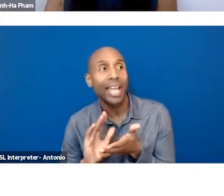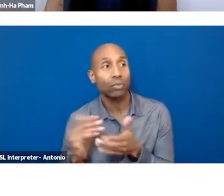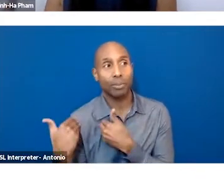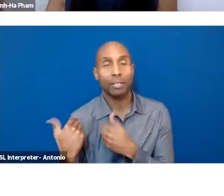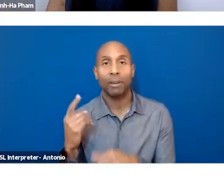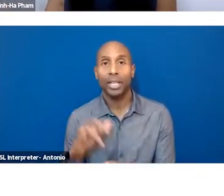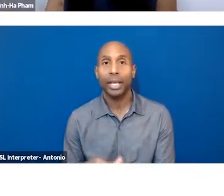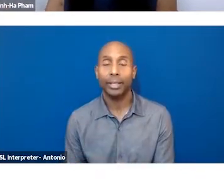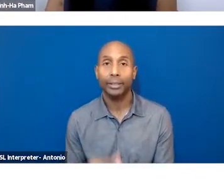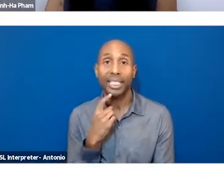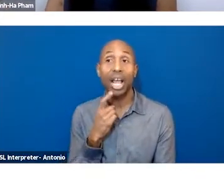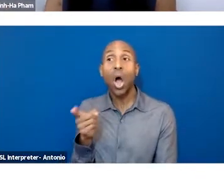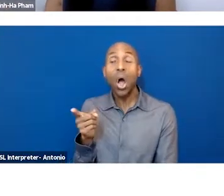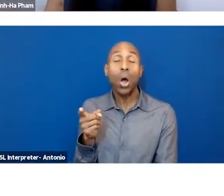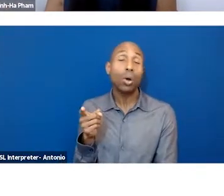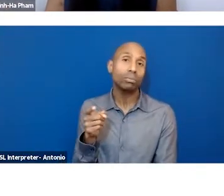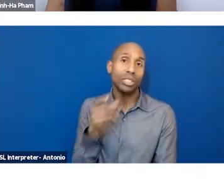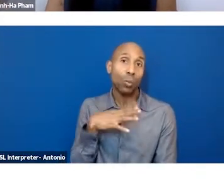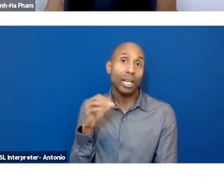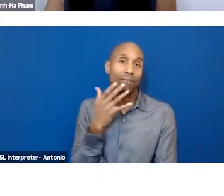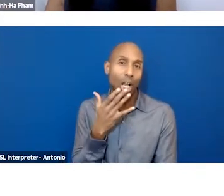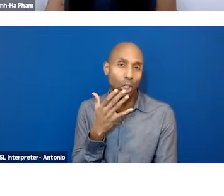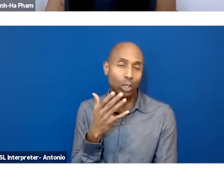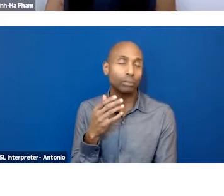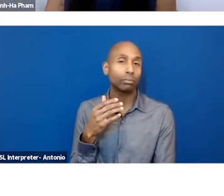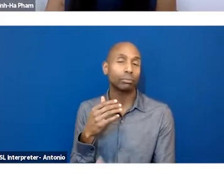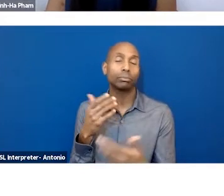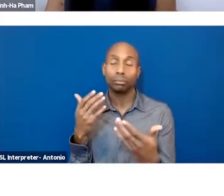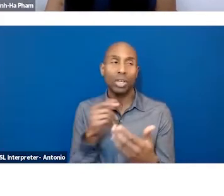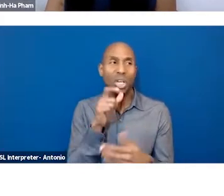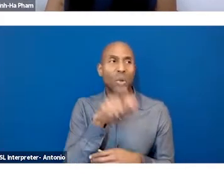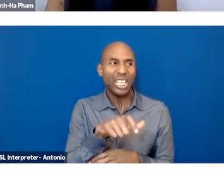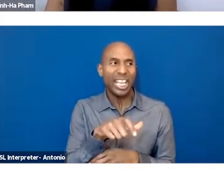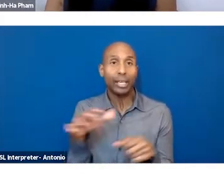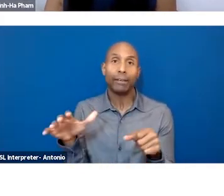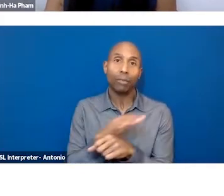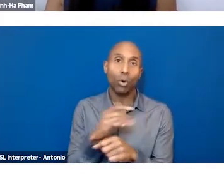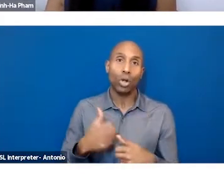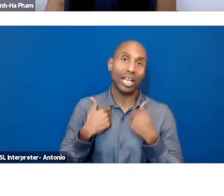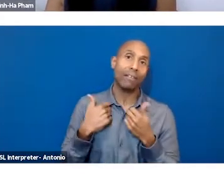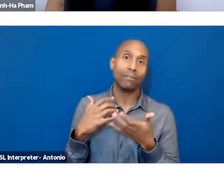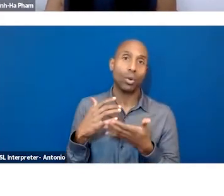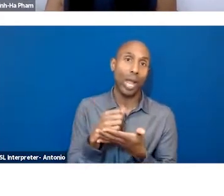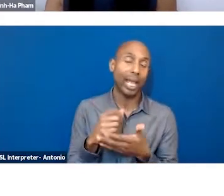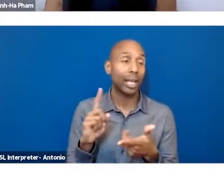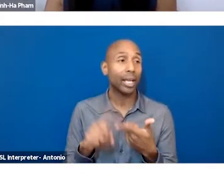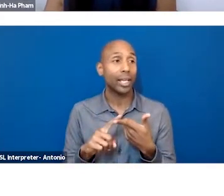not needing or deserving living wages, full-time and permanent employment, and other labor